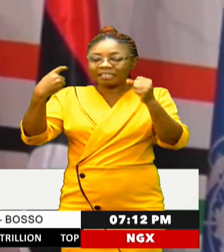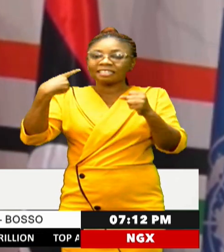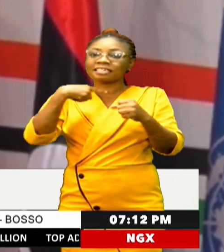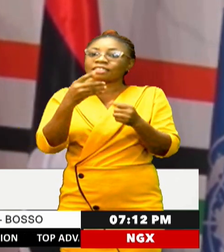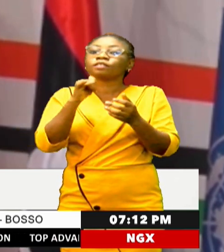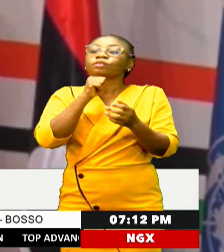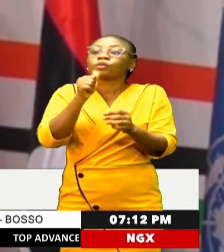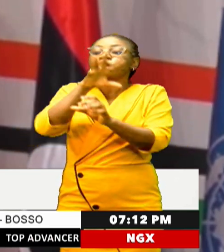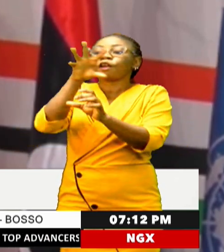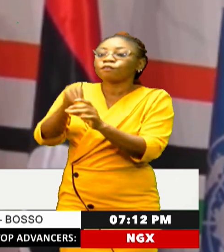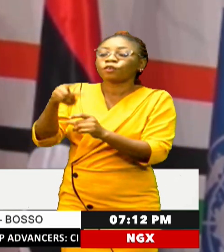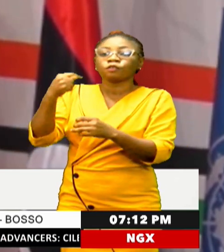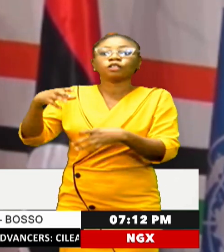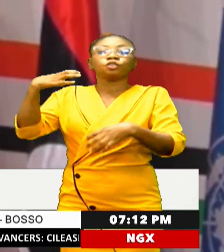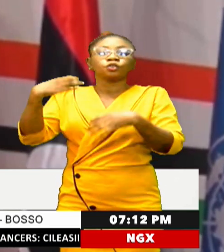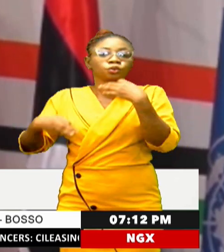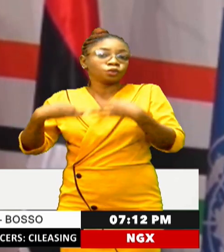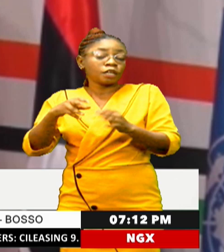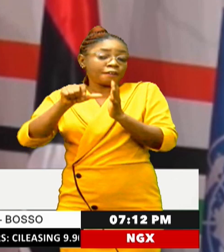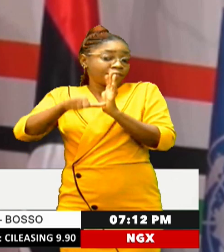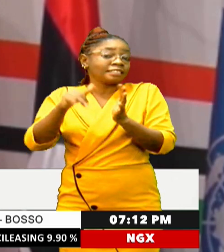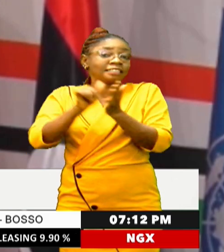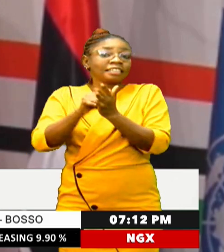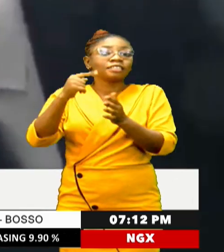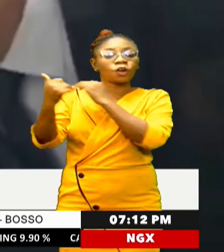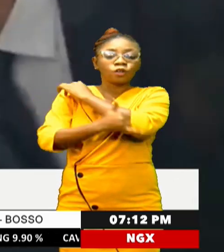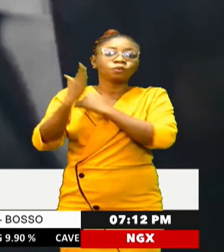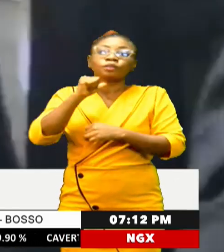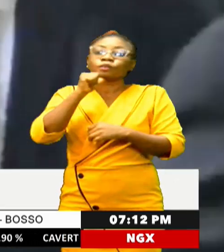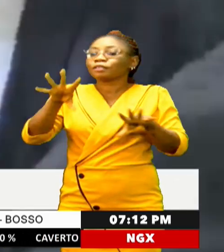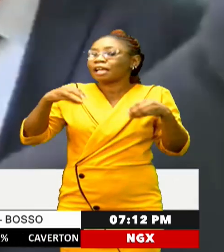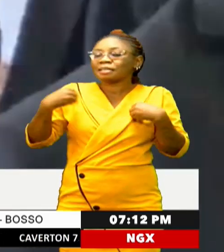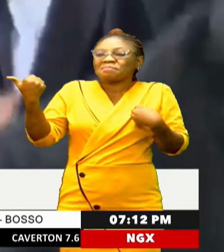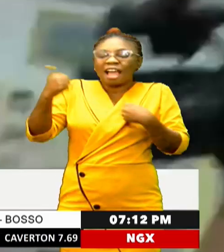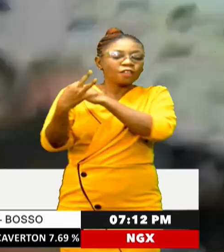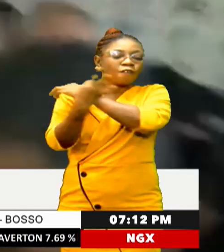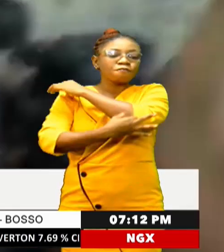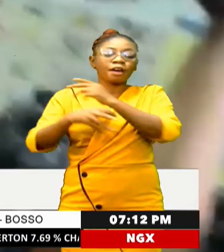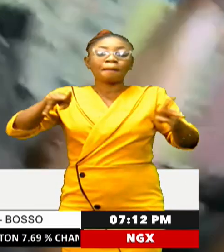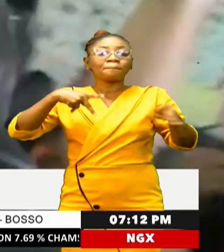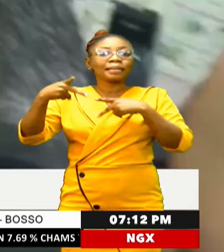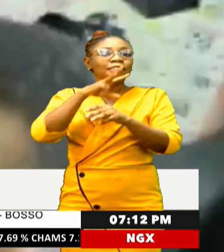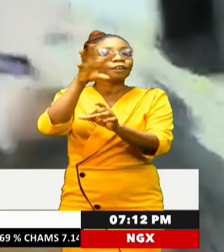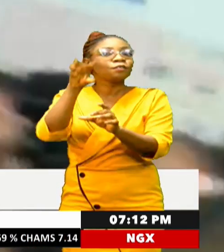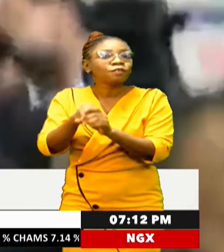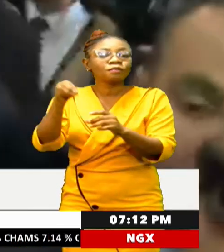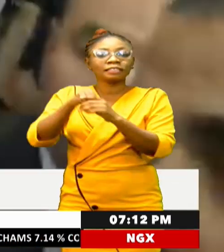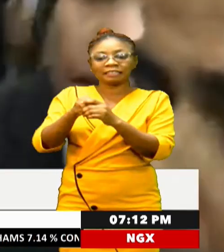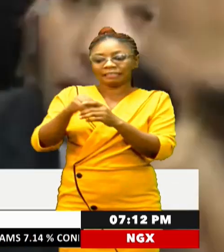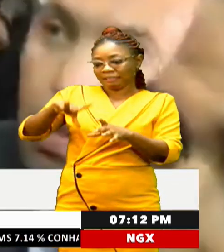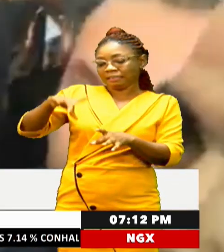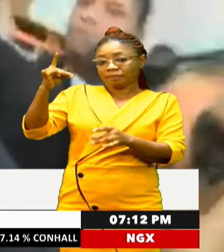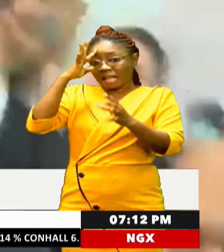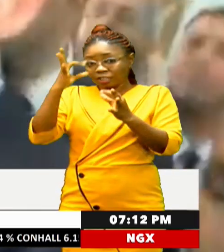the judiciary, stressing that the country will not accept any foreign party interfering in the choices of